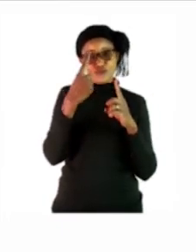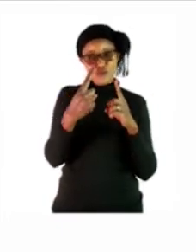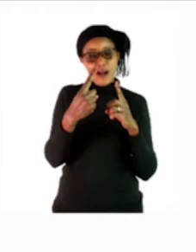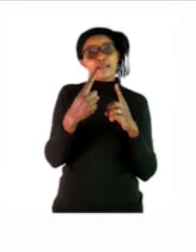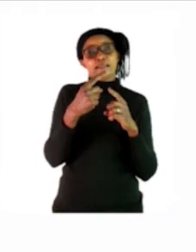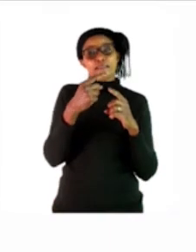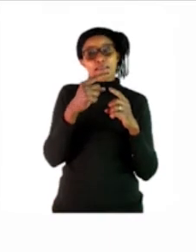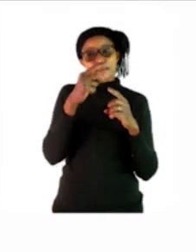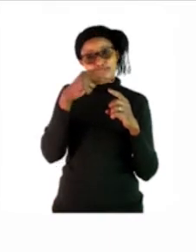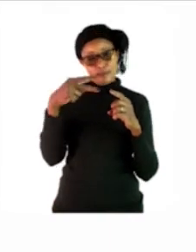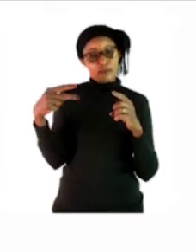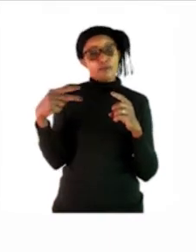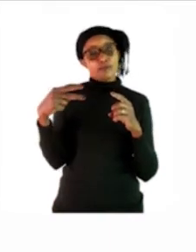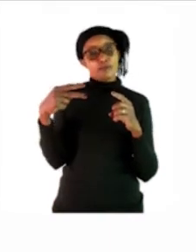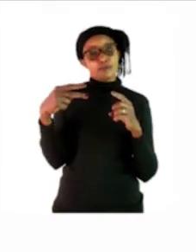equals